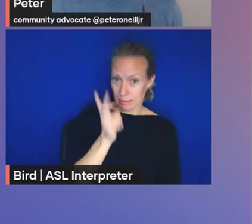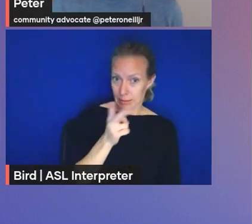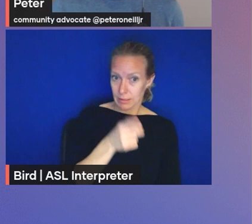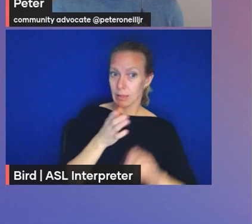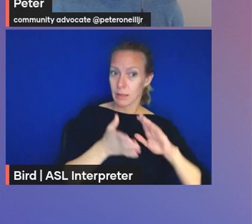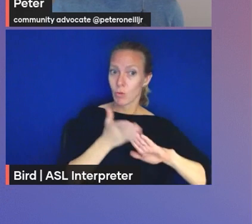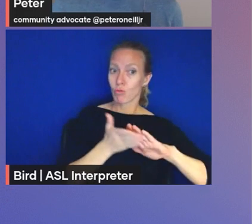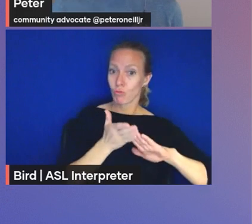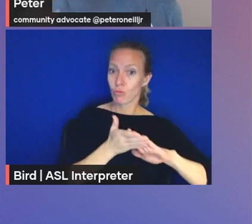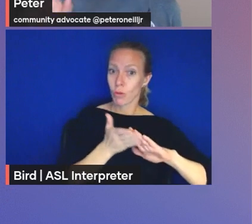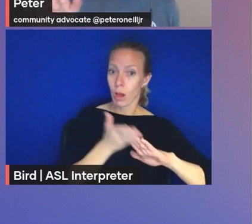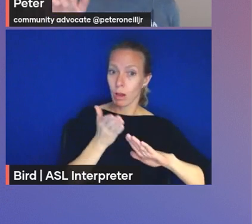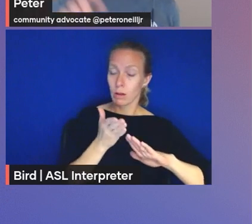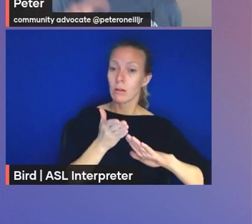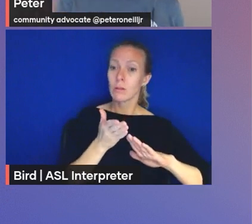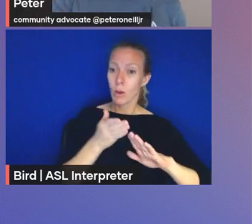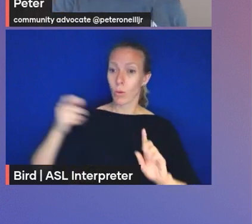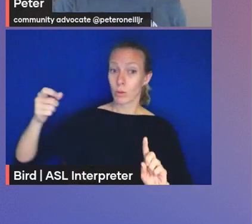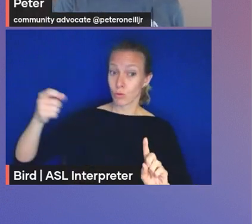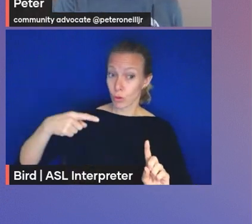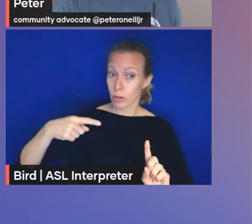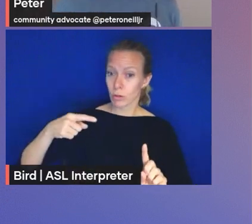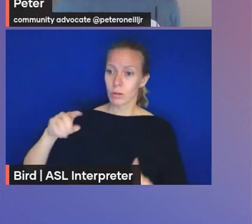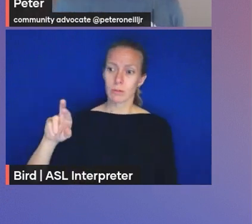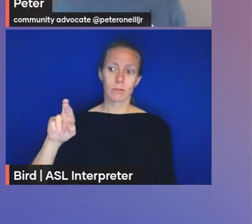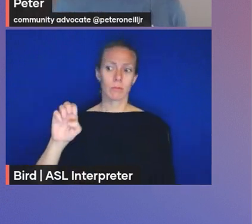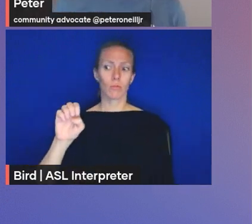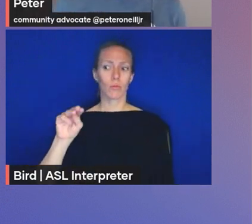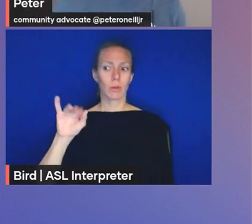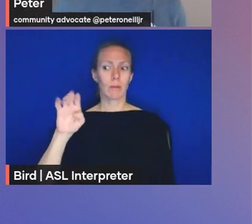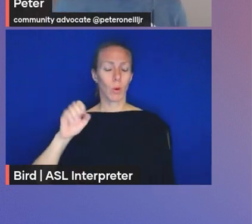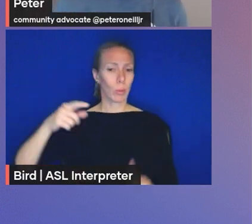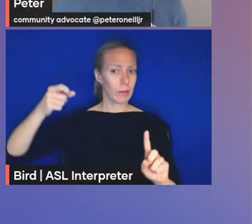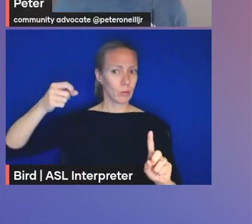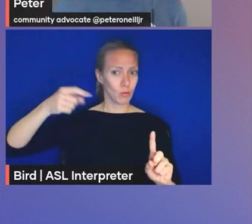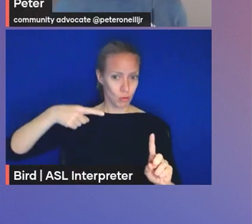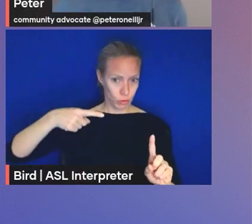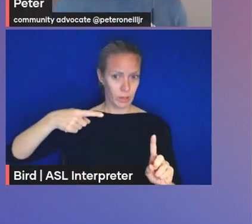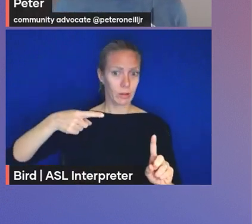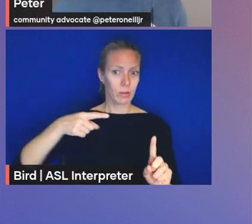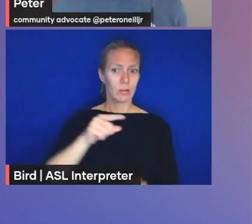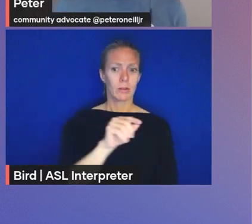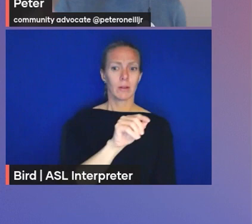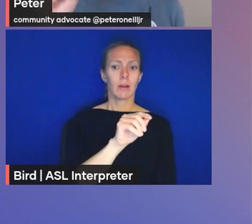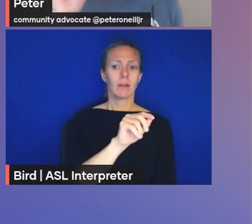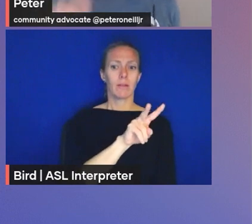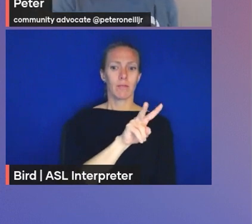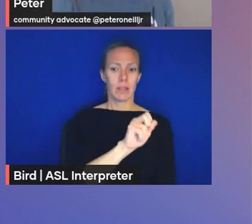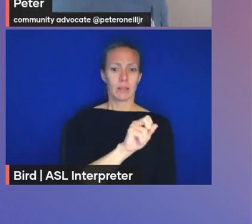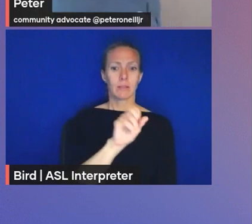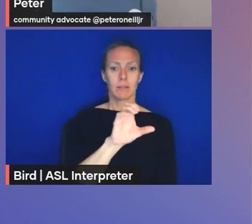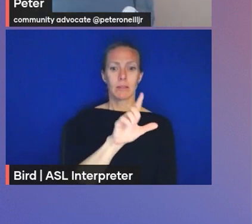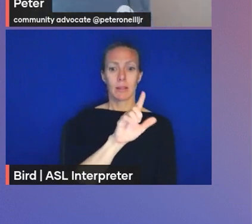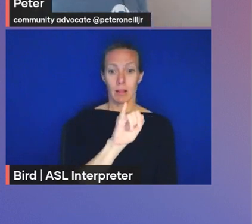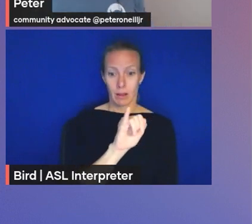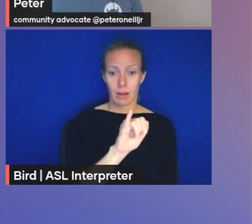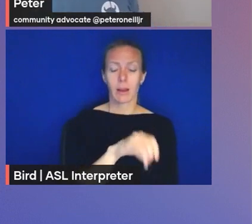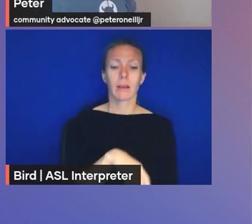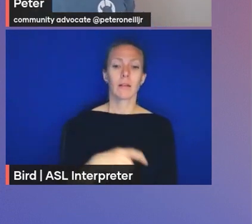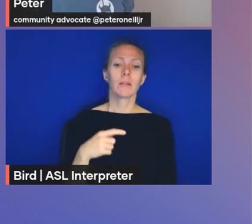see that it triggered, it remotely triggered or triggered via CLI here. We can see that it triggered this run